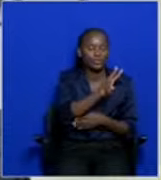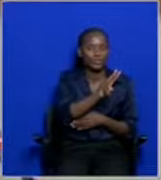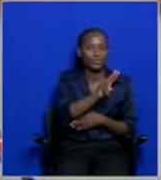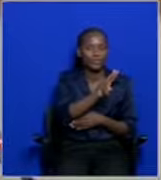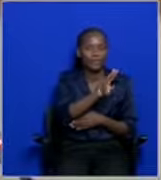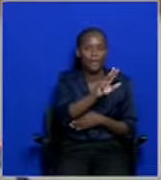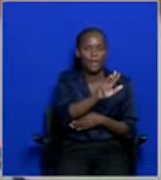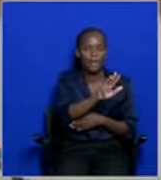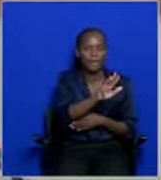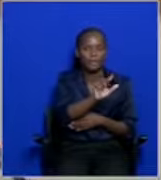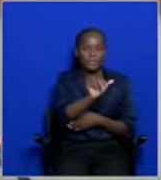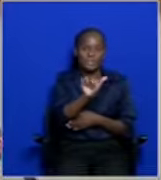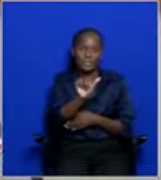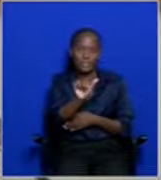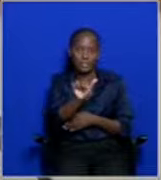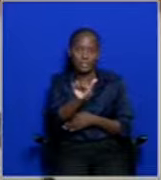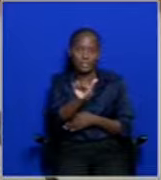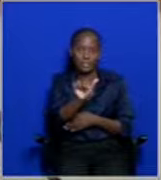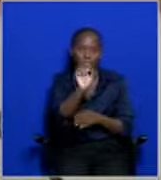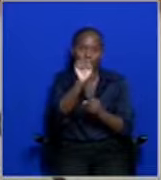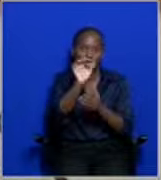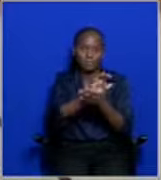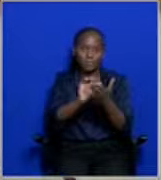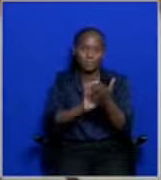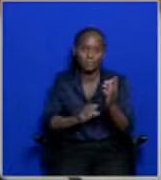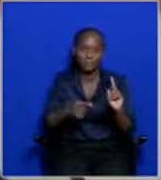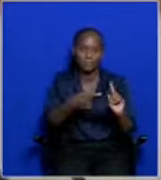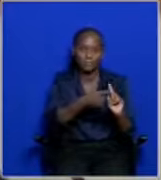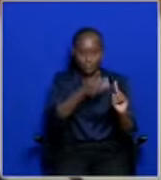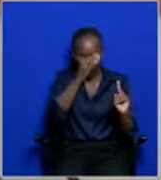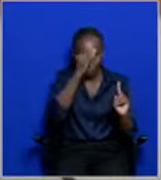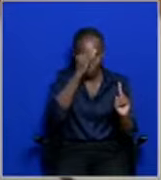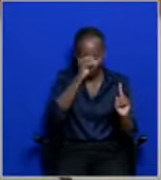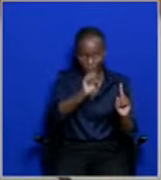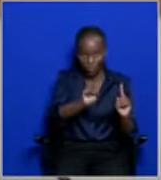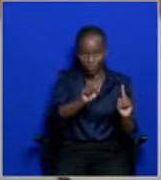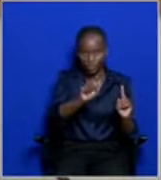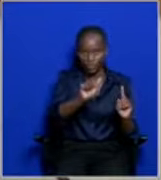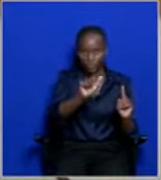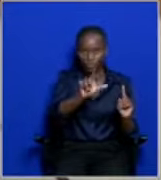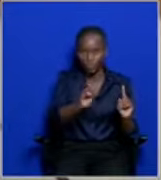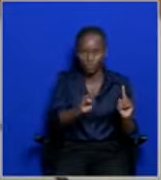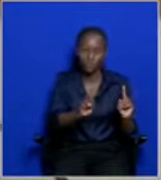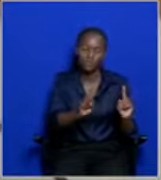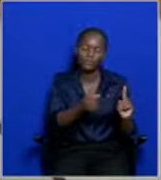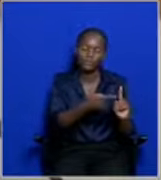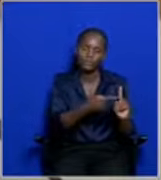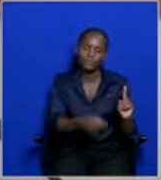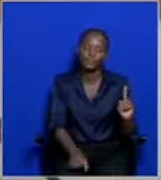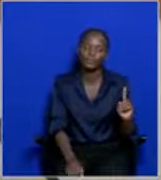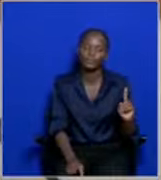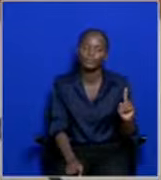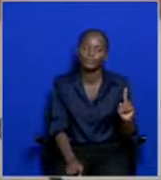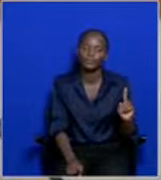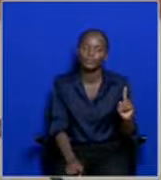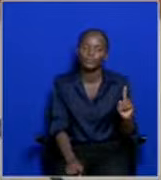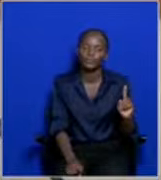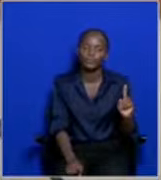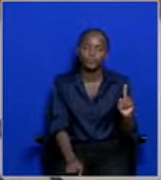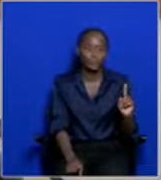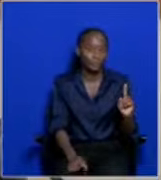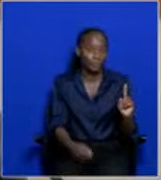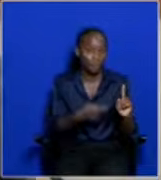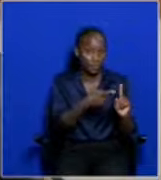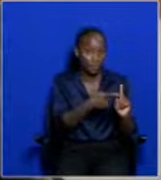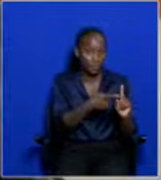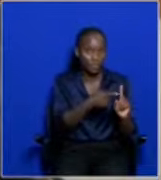And I will just quickly note, at paragraph, she introduces her name and confirms that she's a white